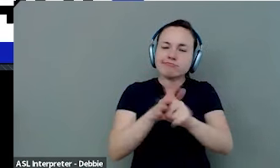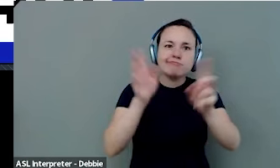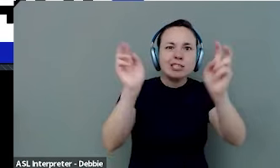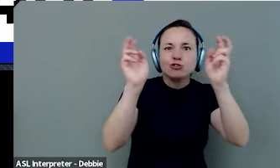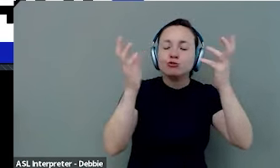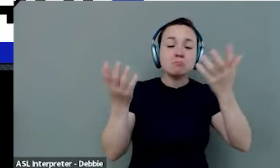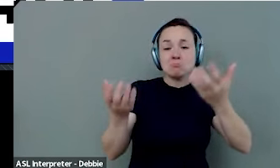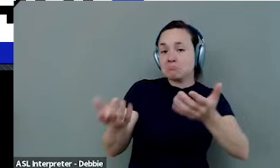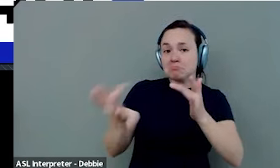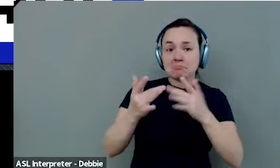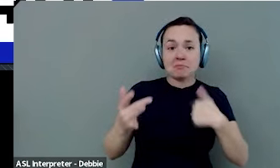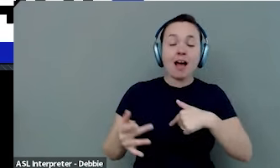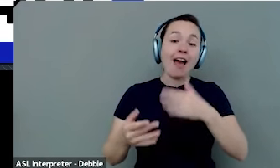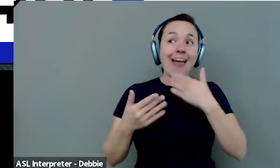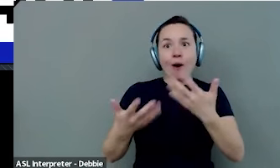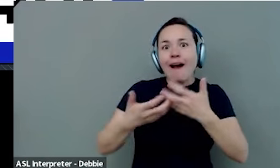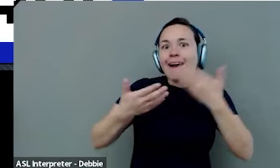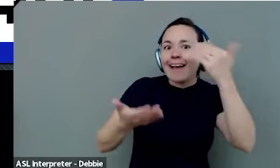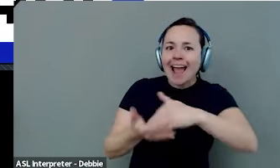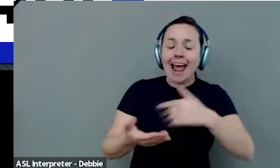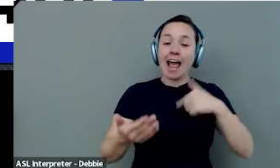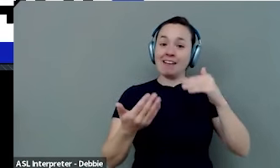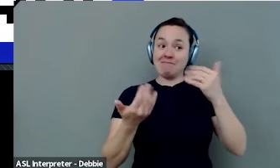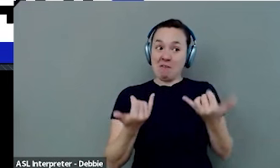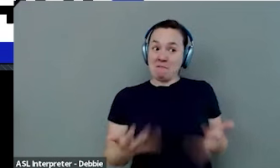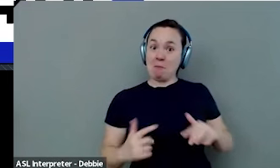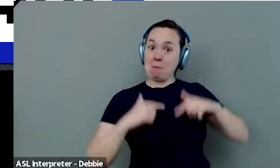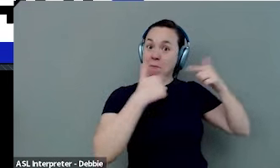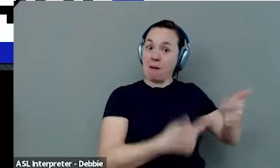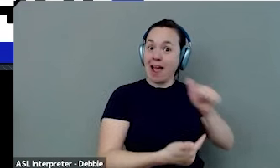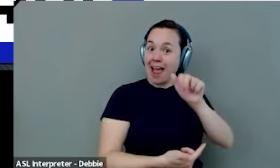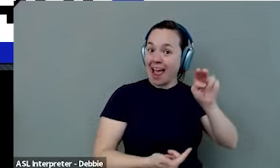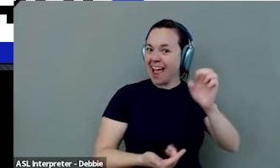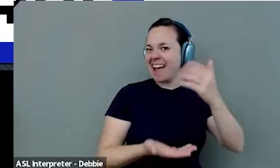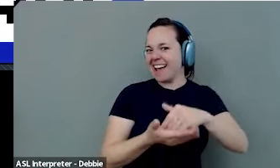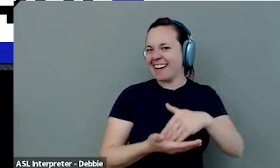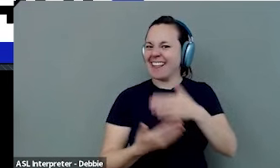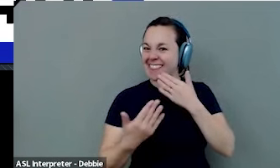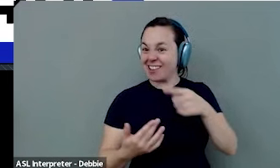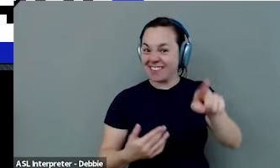much again. And I'll move things back to Anne, I believe. So thank you.